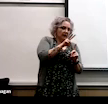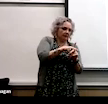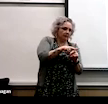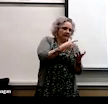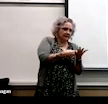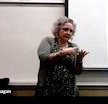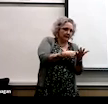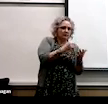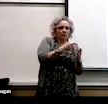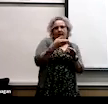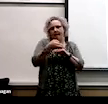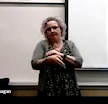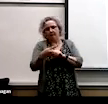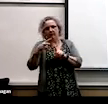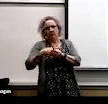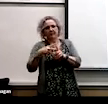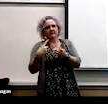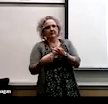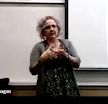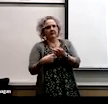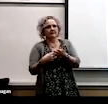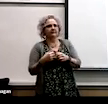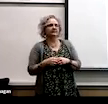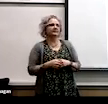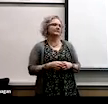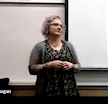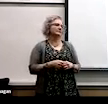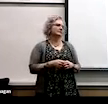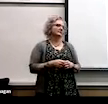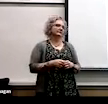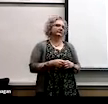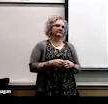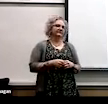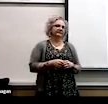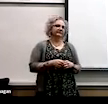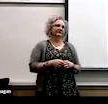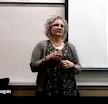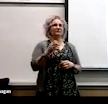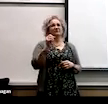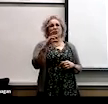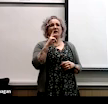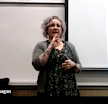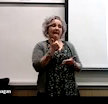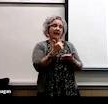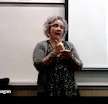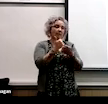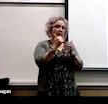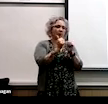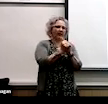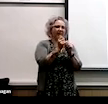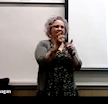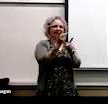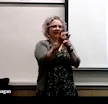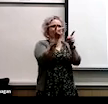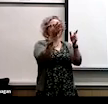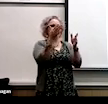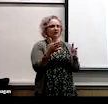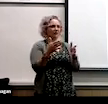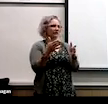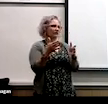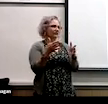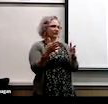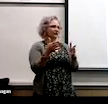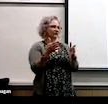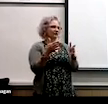somebody who's not emotionally involved in what's going on at the moment and so can sort of recognize other situations. Yeah, and it's their job, right? Like, Yeah. I think a lot of